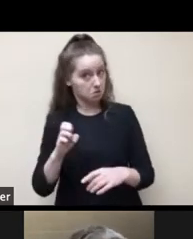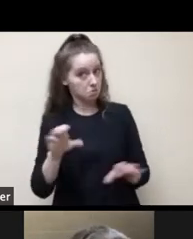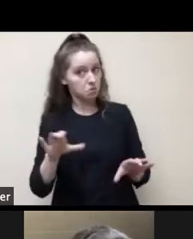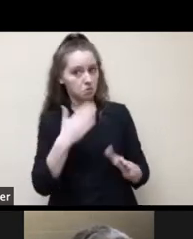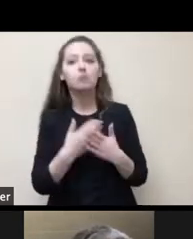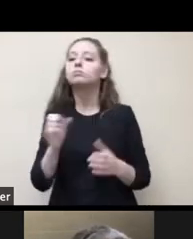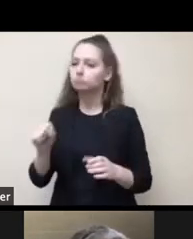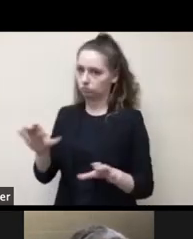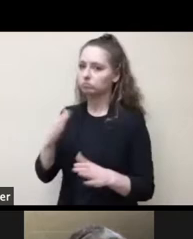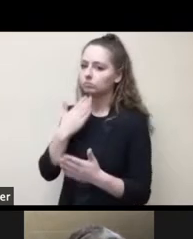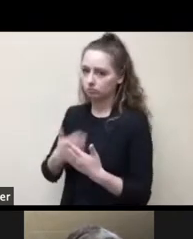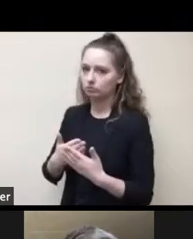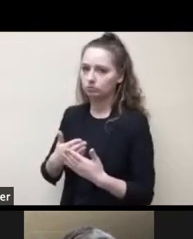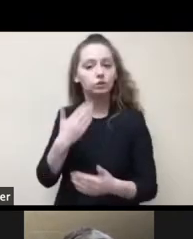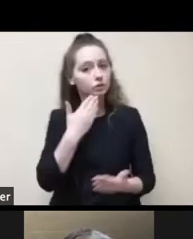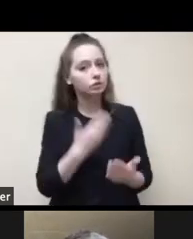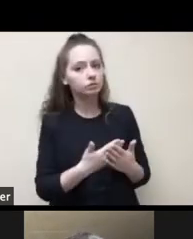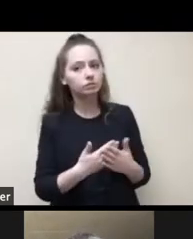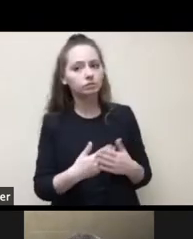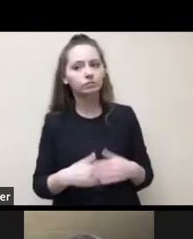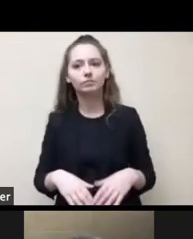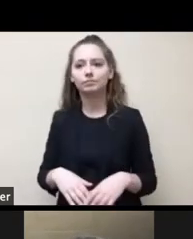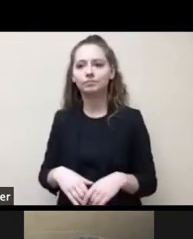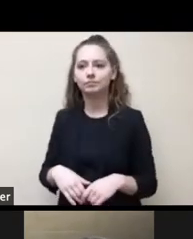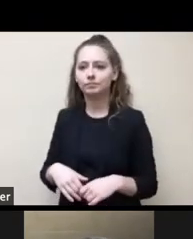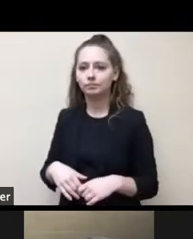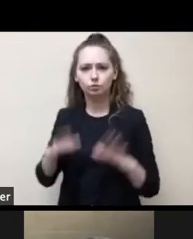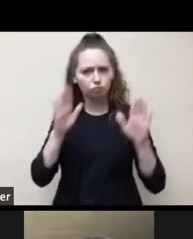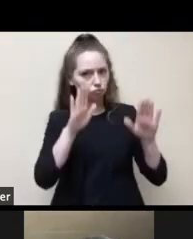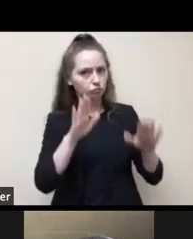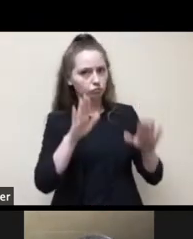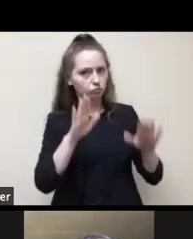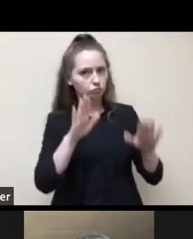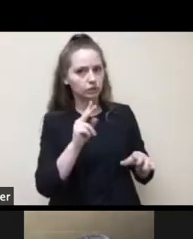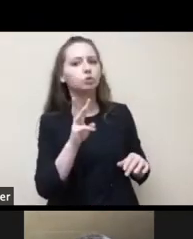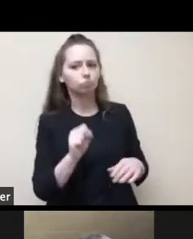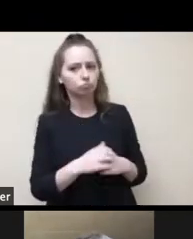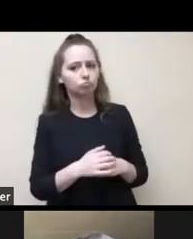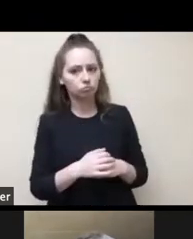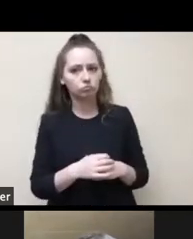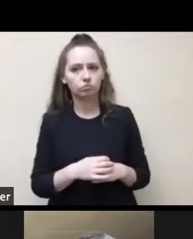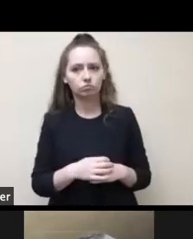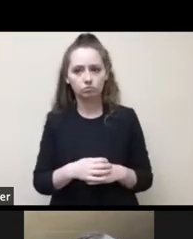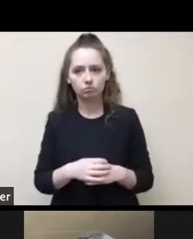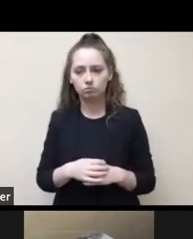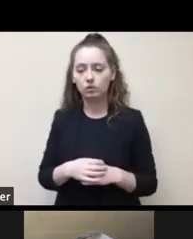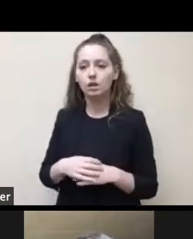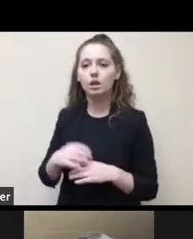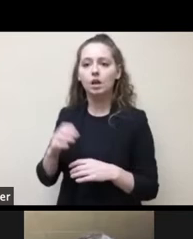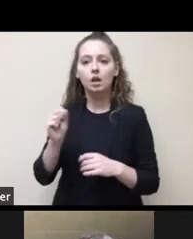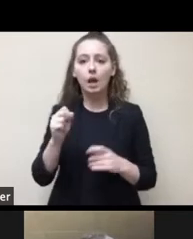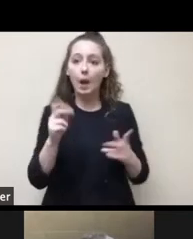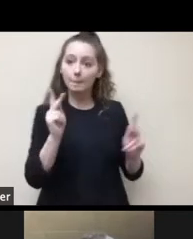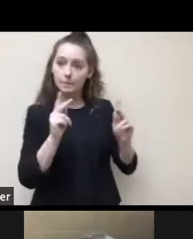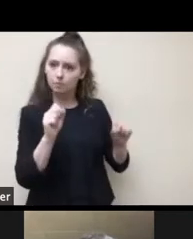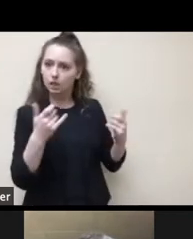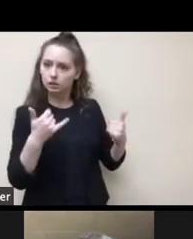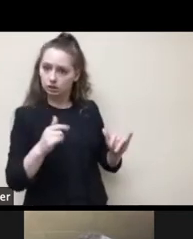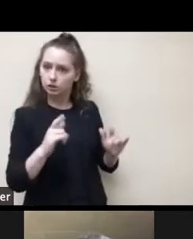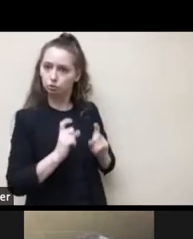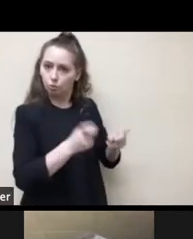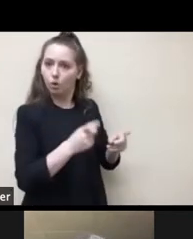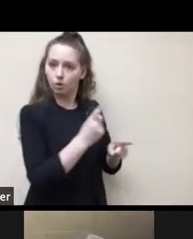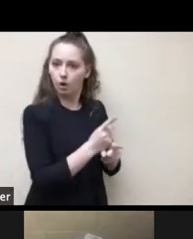At least 2 to 3 months. Yeah. Good. That's great news. And we get a lot of donations. Mm-hmm. Mm-hmm. people could still donate too, right, Chief? Yes, they can.